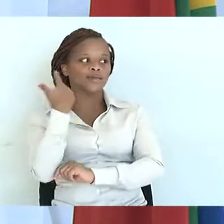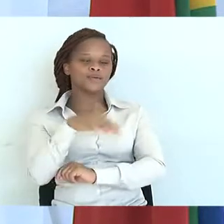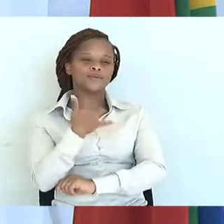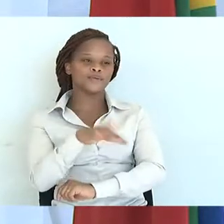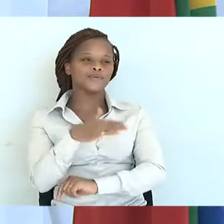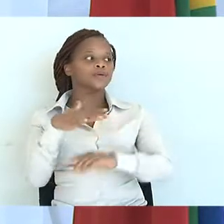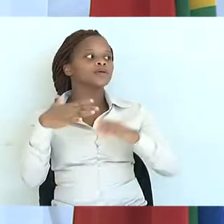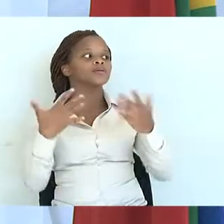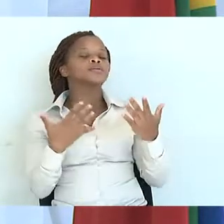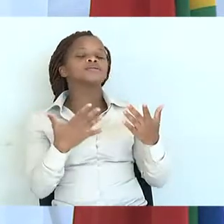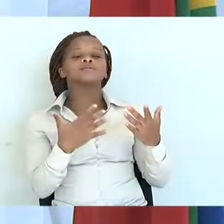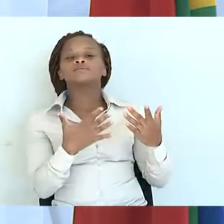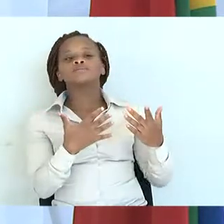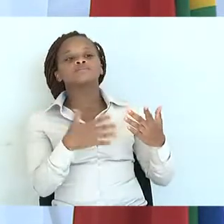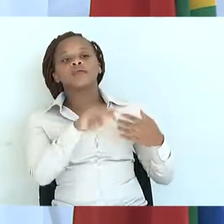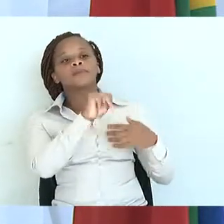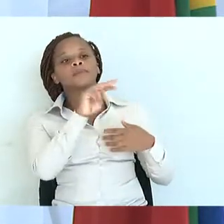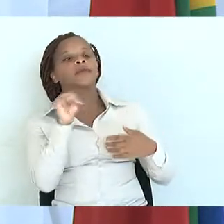Thank you,